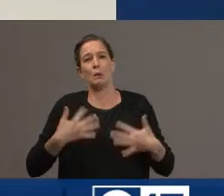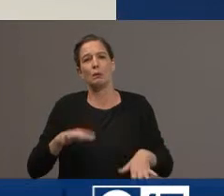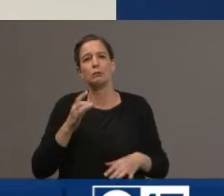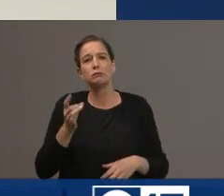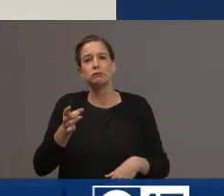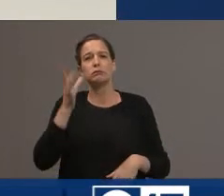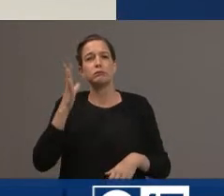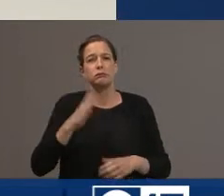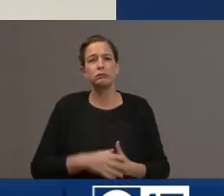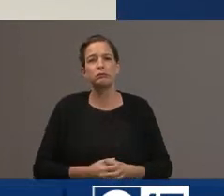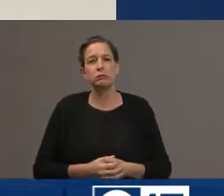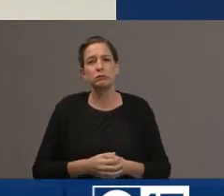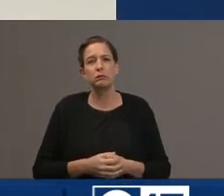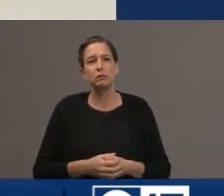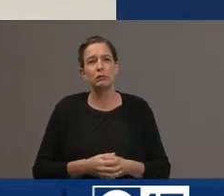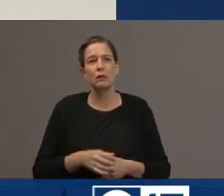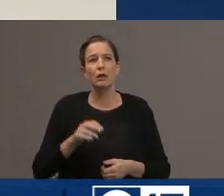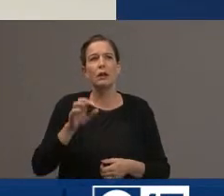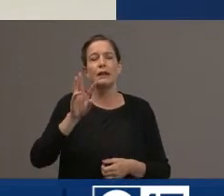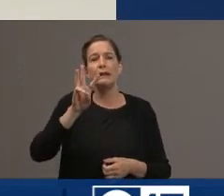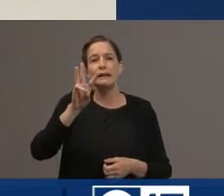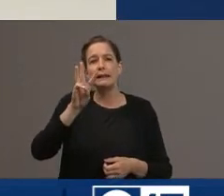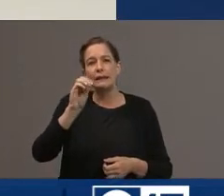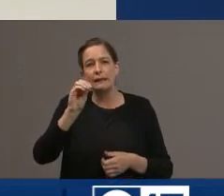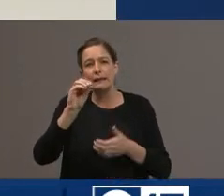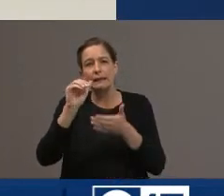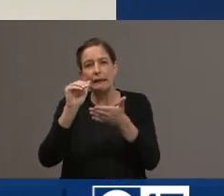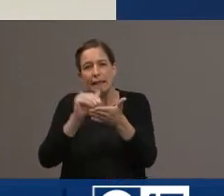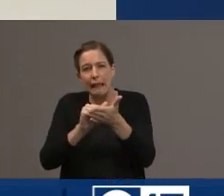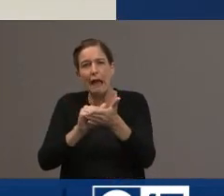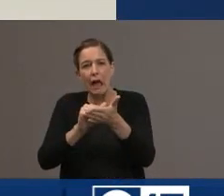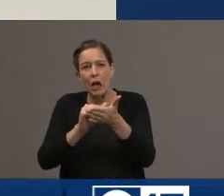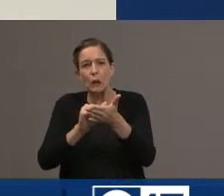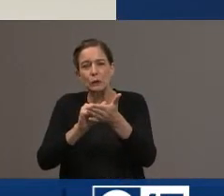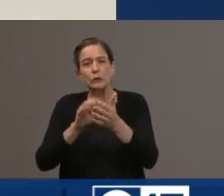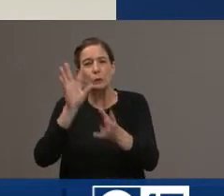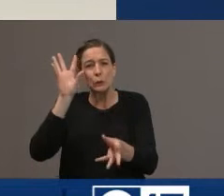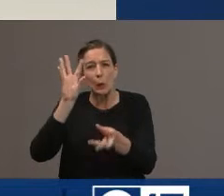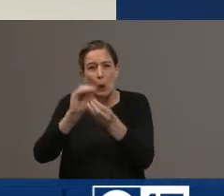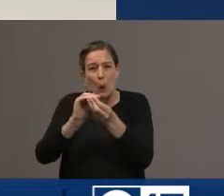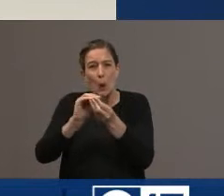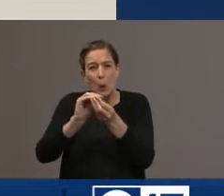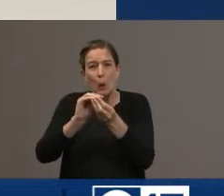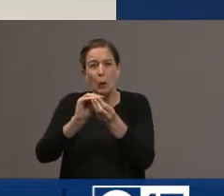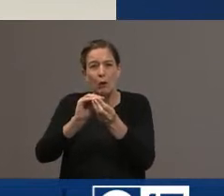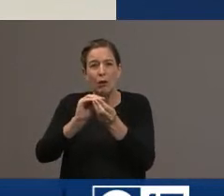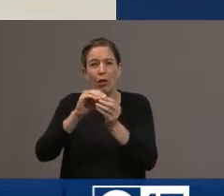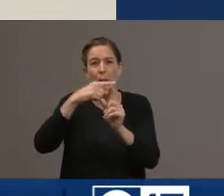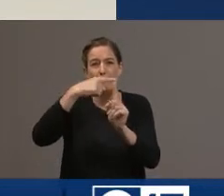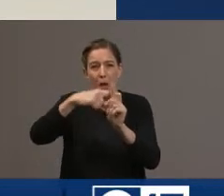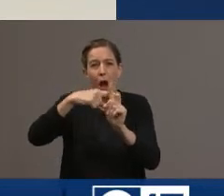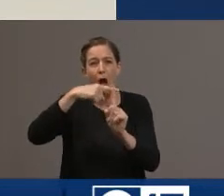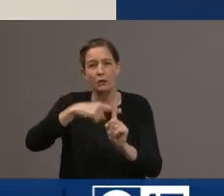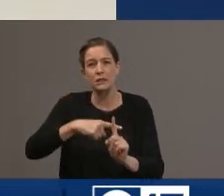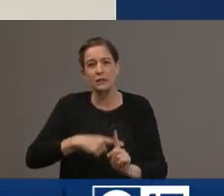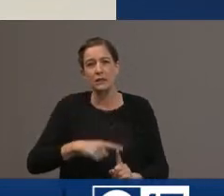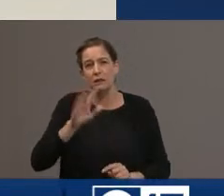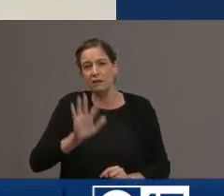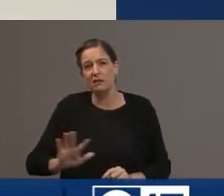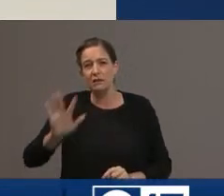63,030 total COVID-19 cases in Arizona, We are averaging